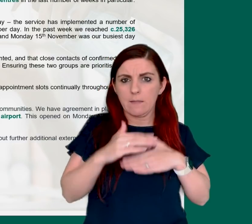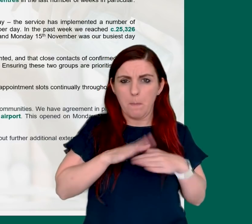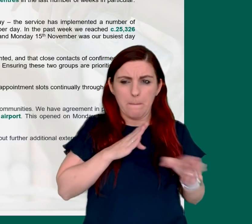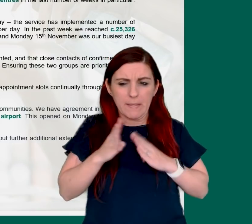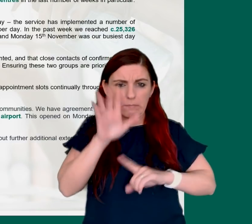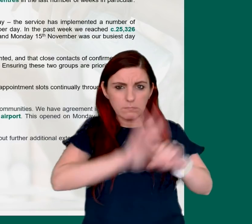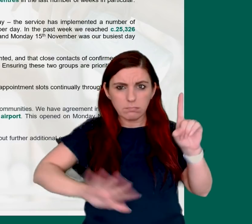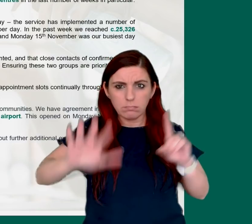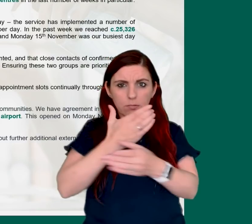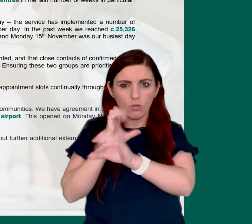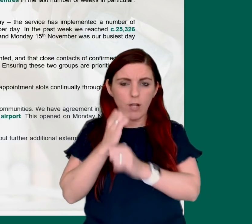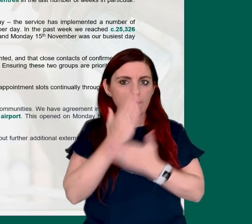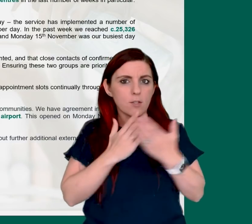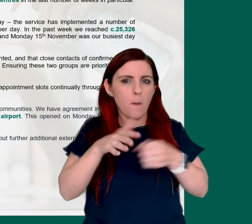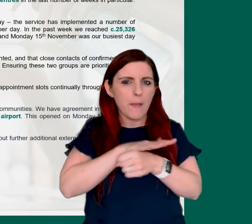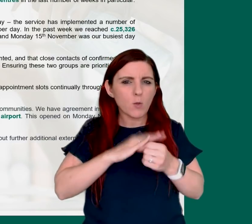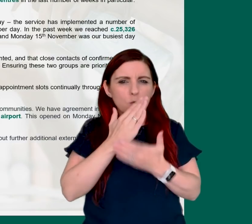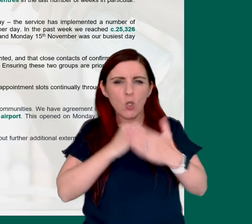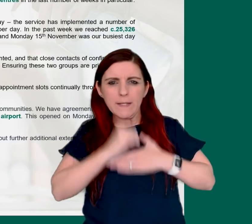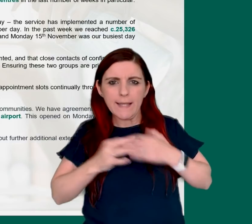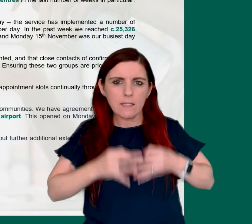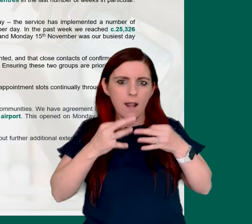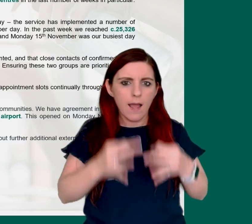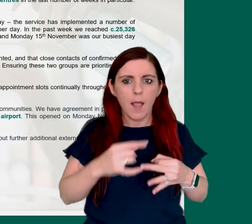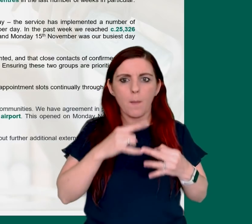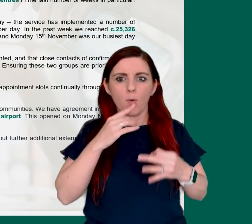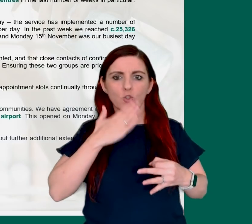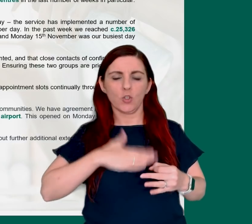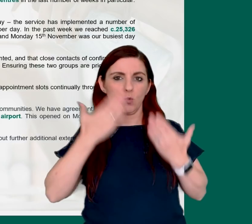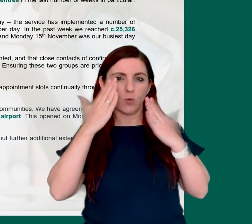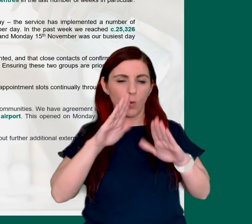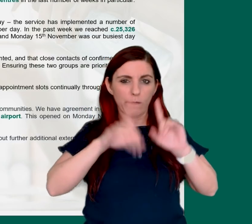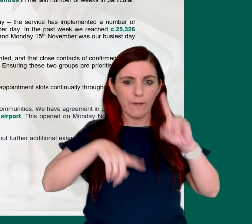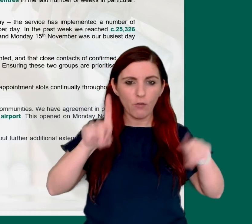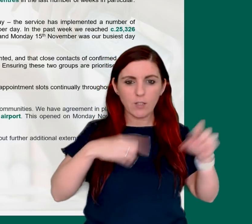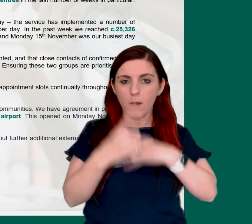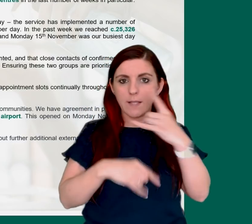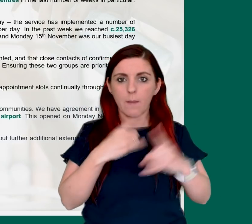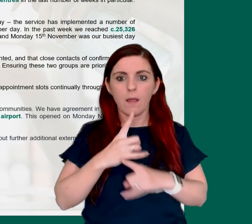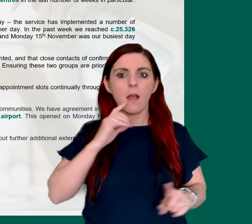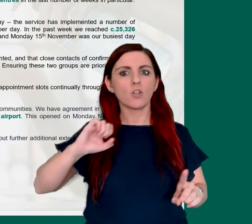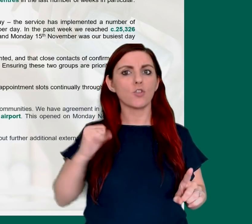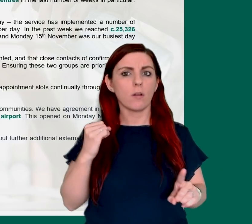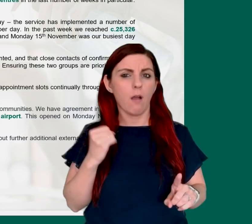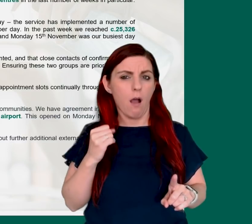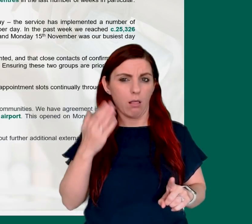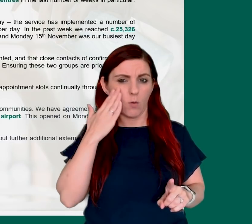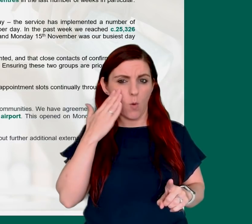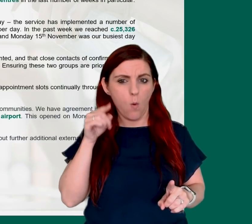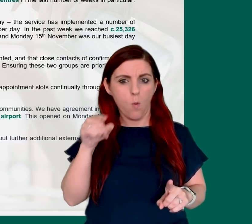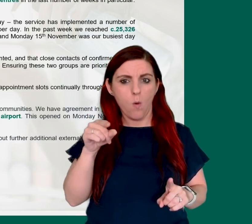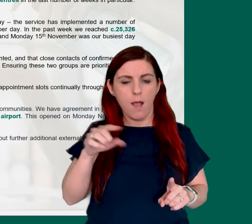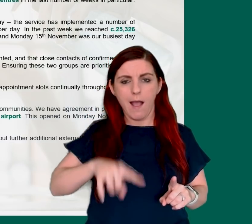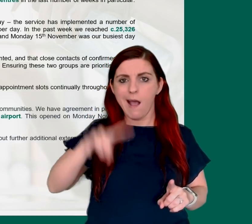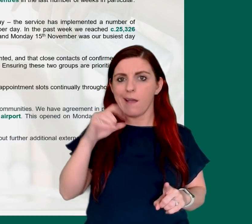country, and there are some areas from day to day which will vary. But maybe just to illustrate the variation in that, Donegal, as people may know, in Inishowen, had very